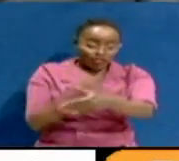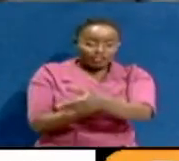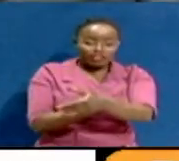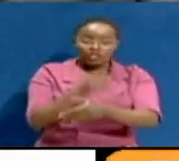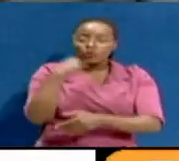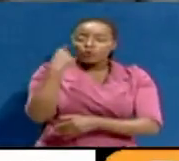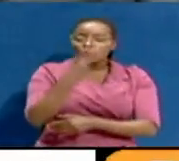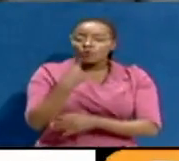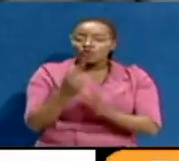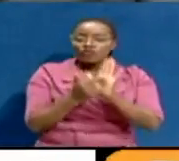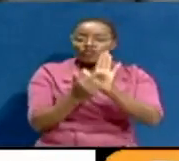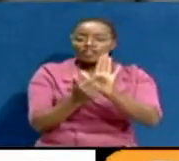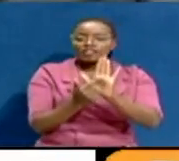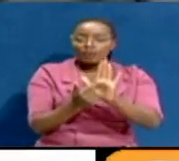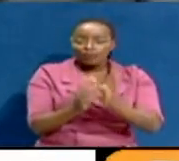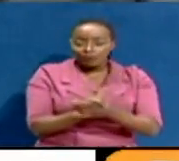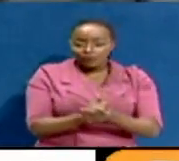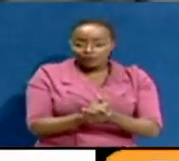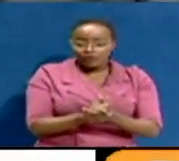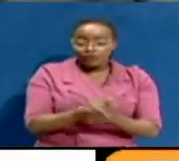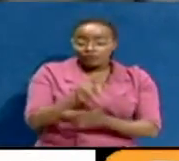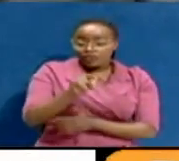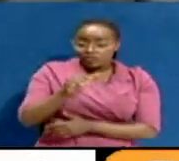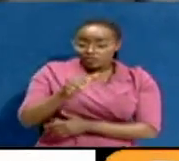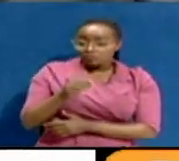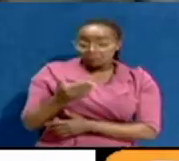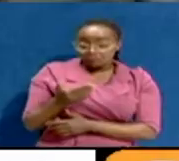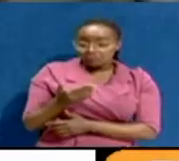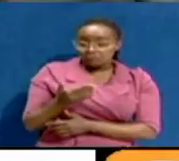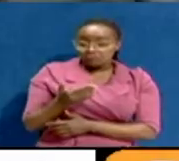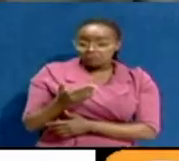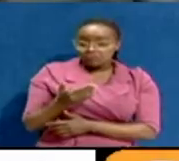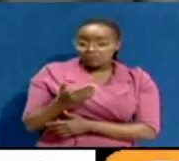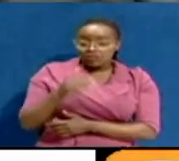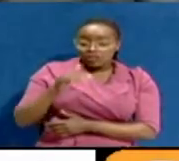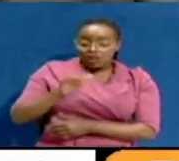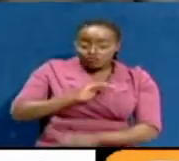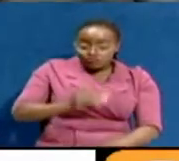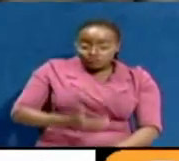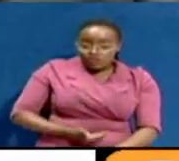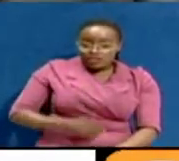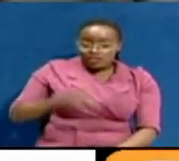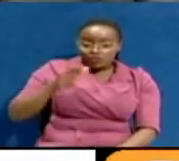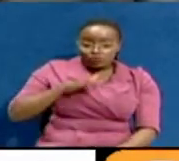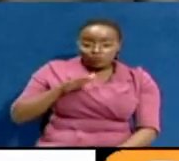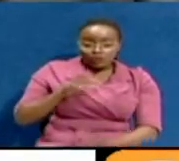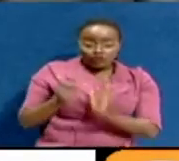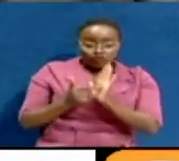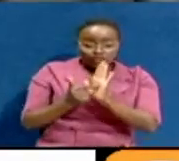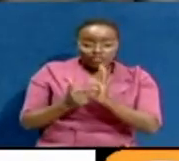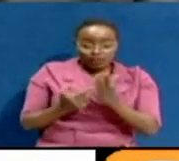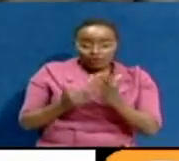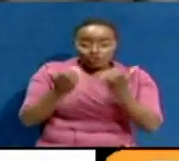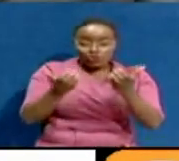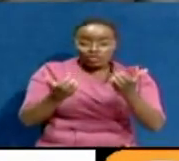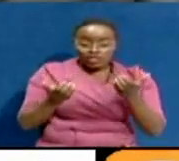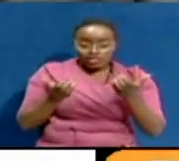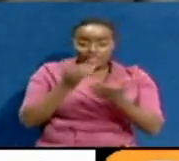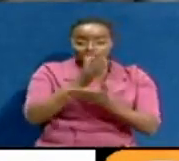vaccine are, for example, those women who are pregnant, for example. You